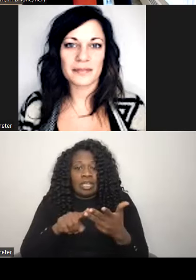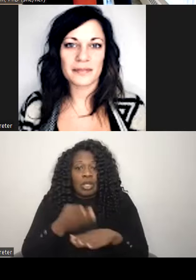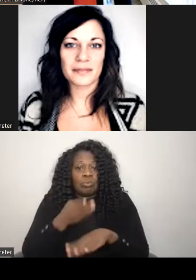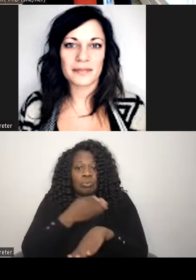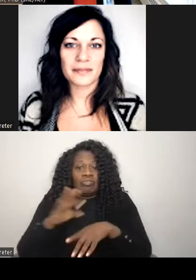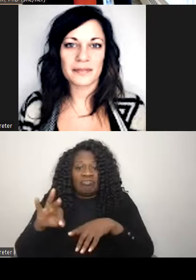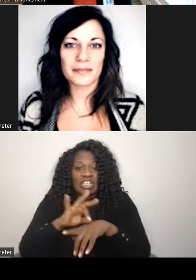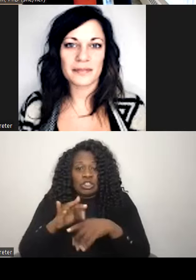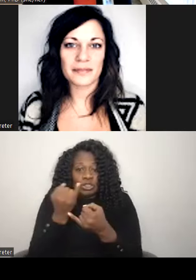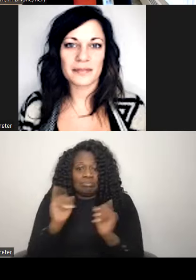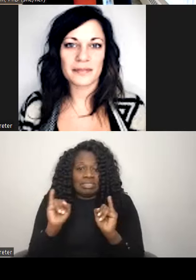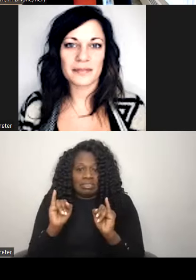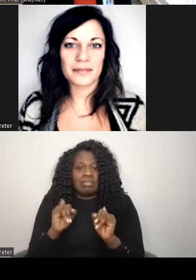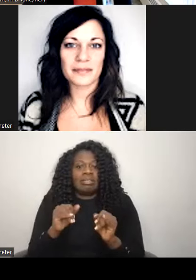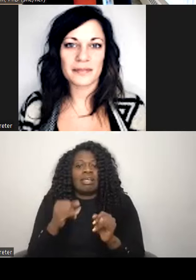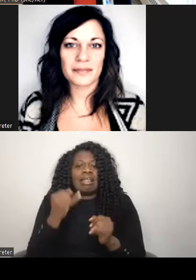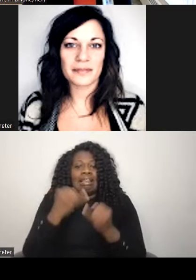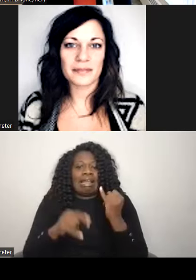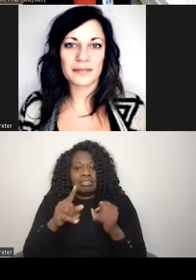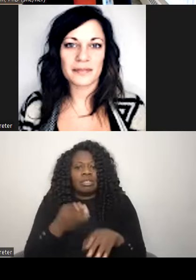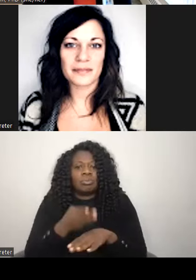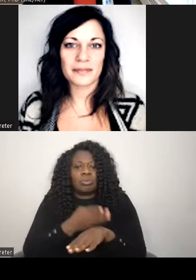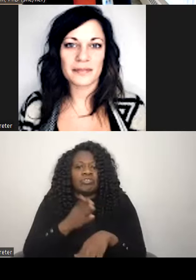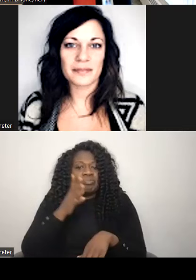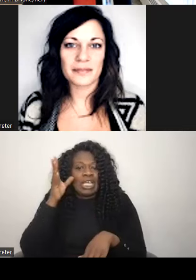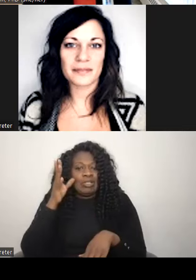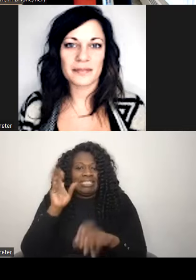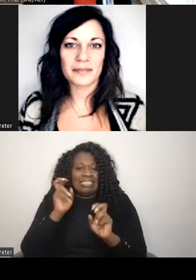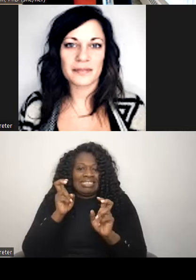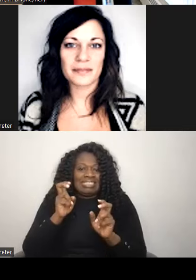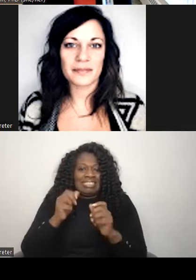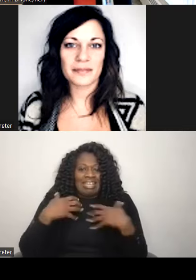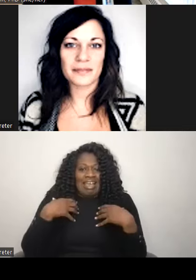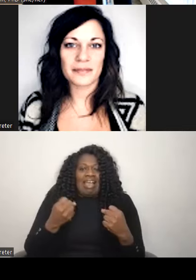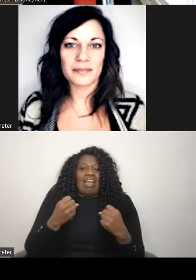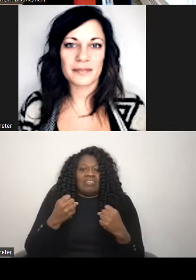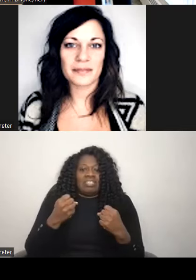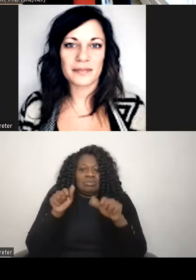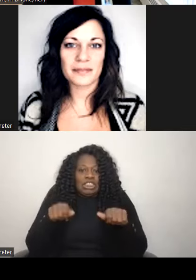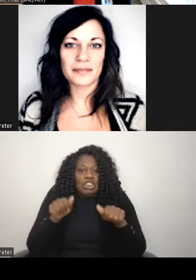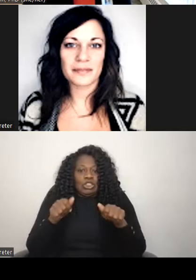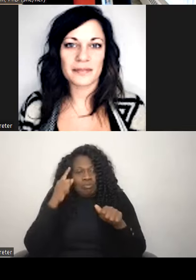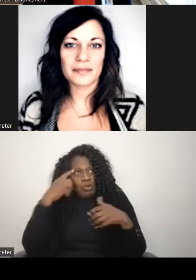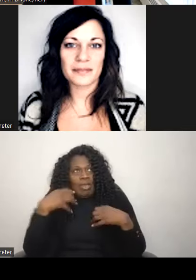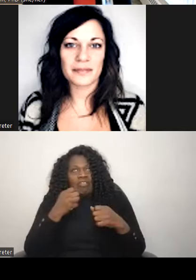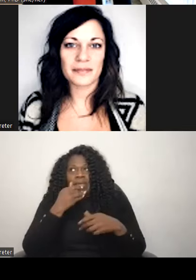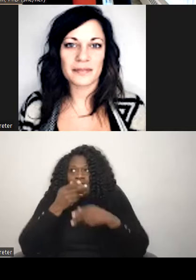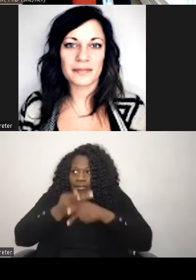importantly, often gives parents confidence and as well as sort of improving their mental health so that they can better care for their